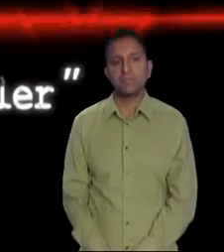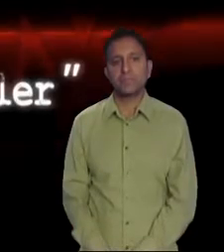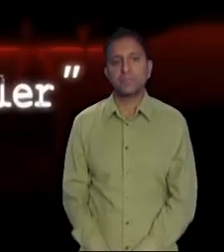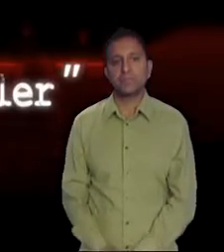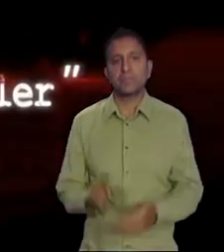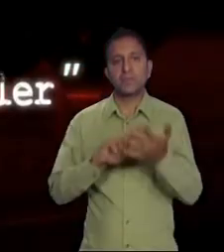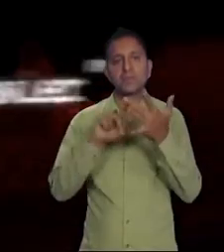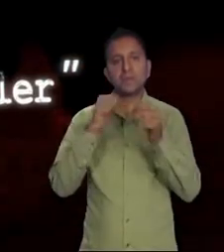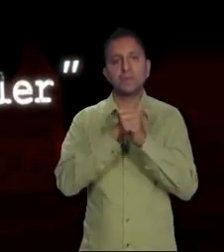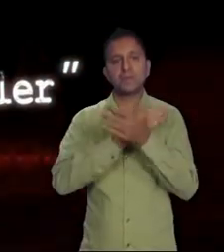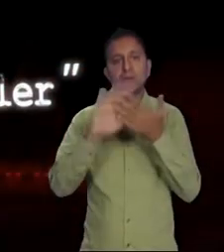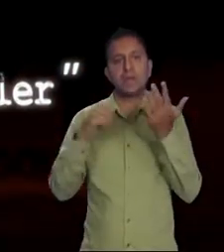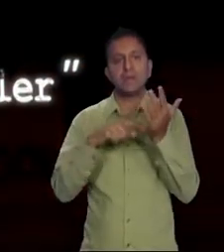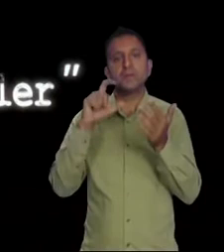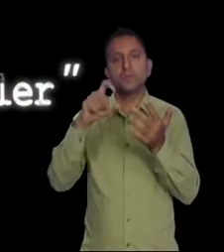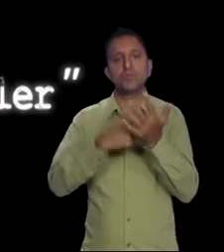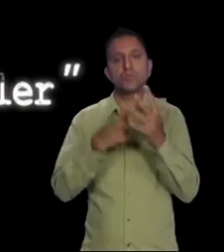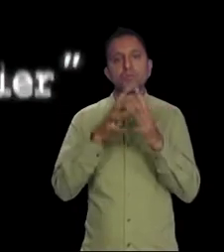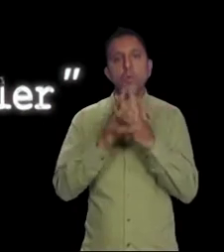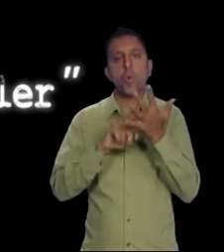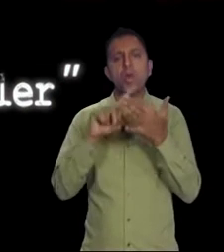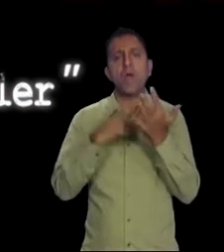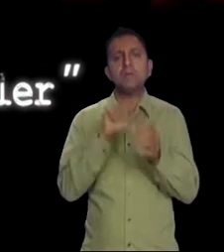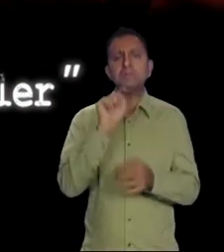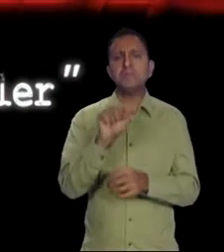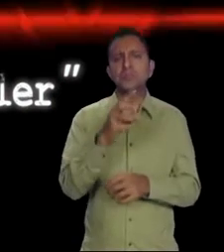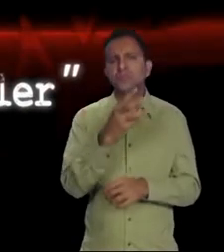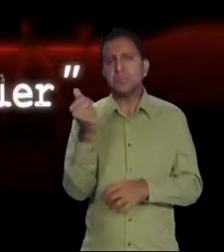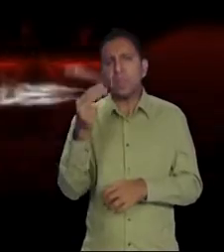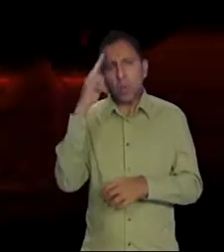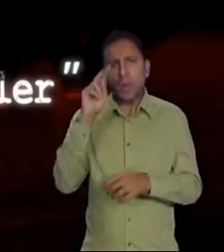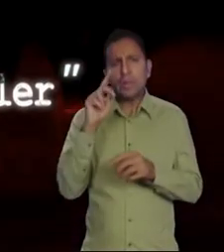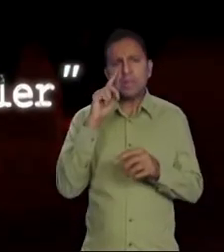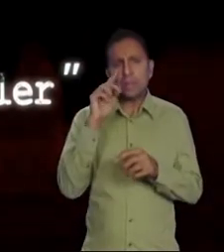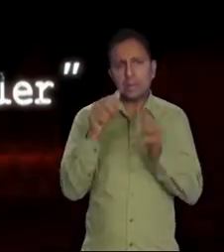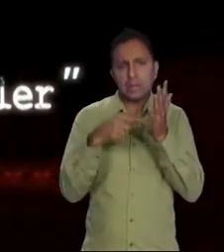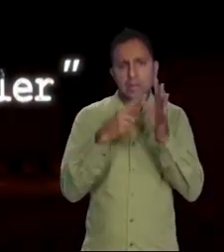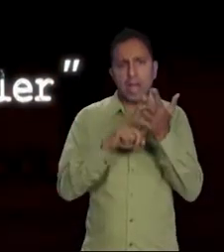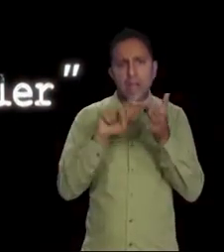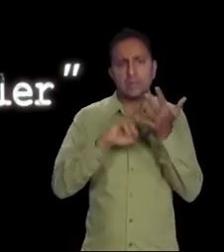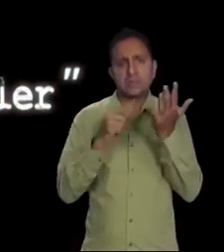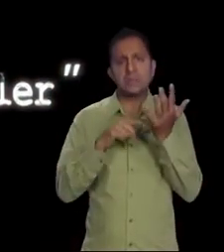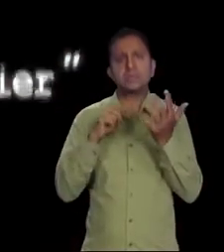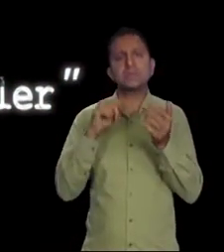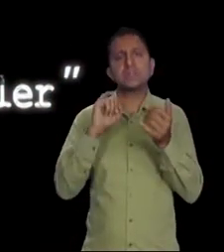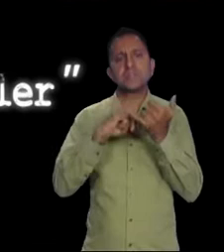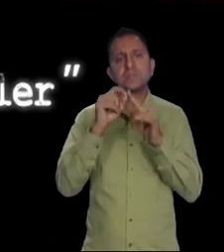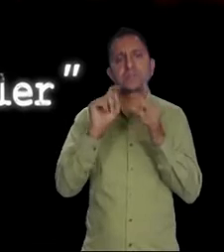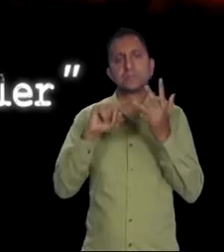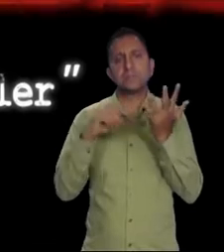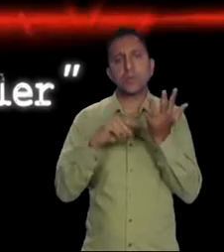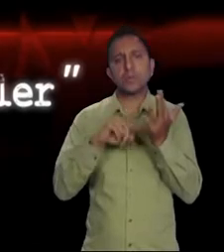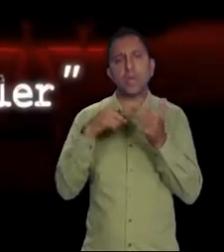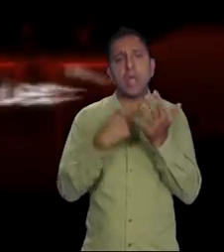Nightcrawler. A nightcrawler, sometimes called a talent spotter, is an agent who prowls bars and nightclubs looking for government employees